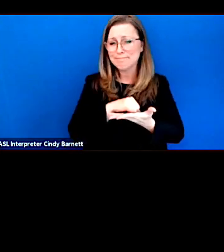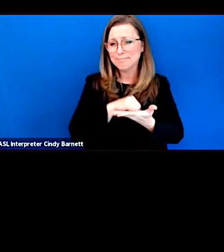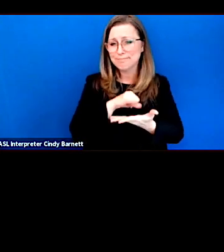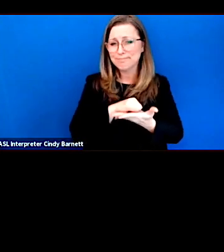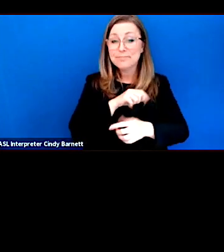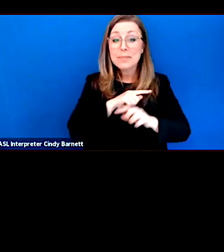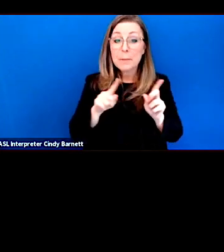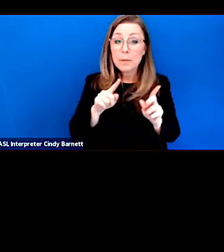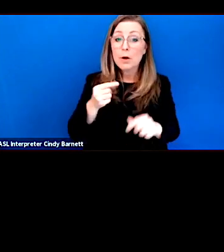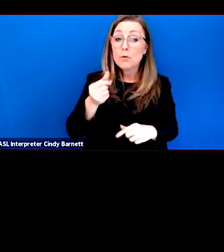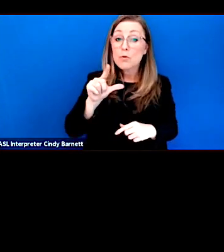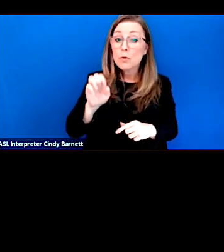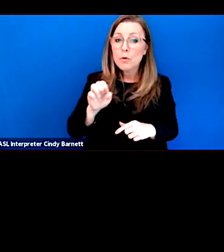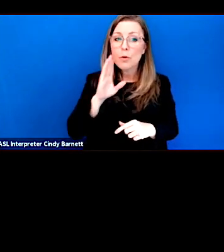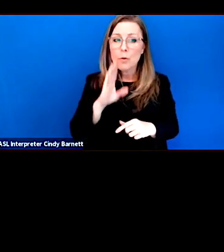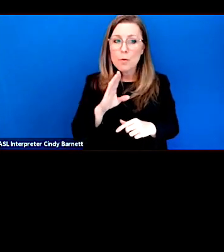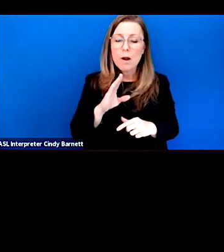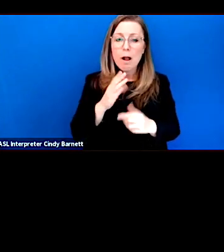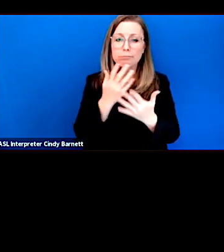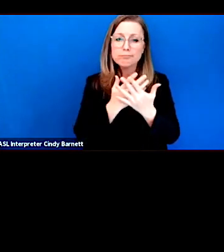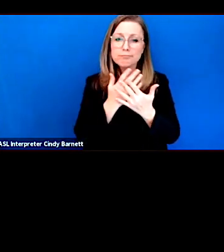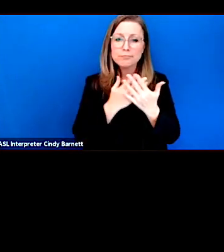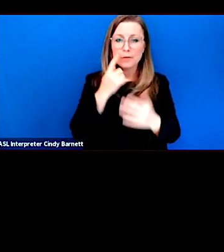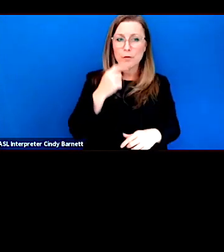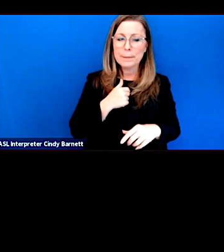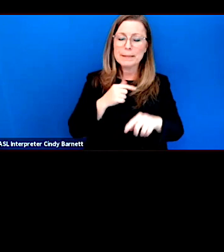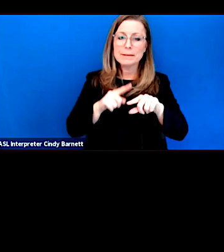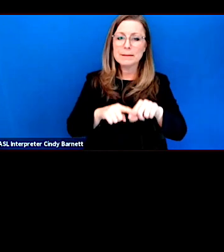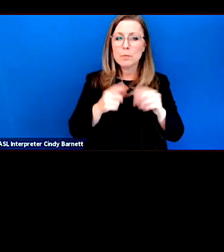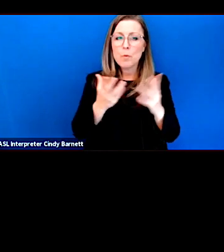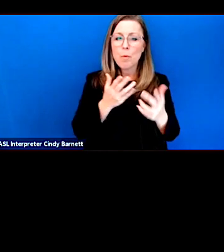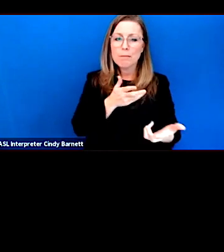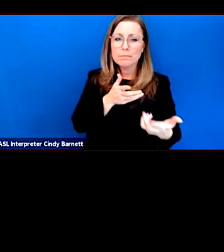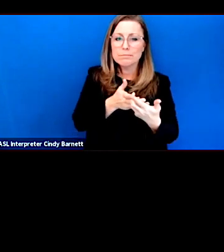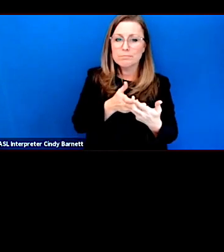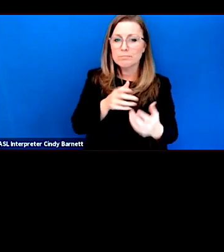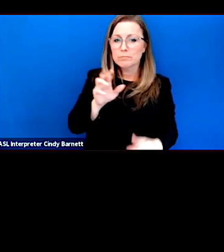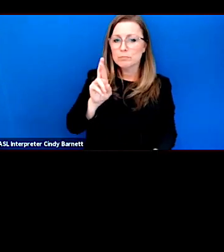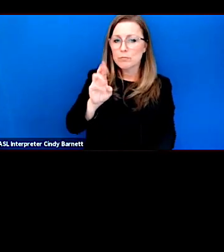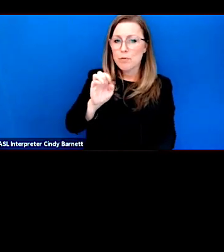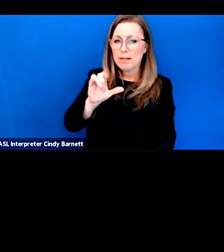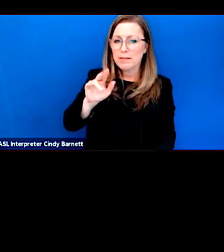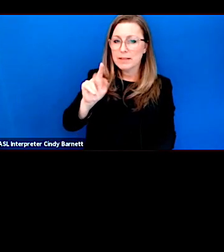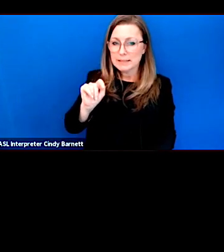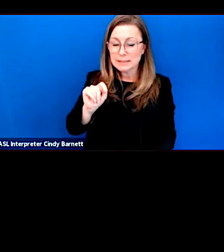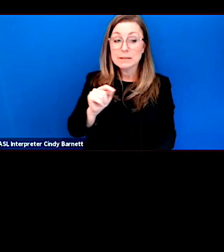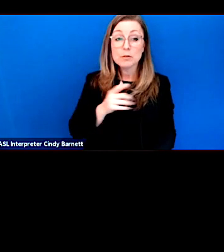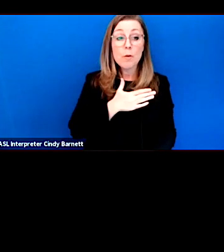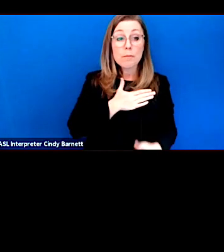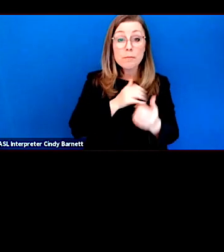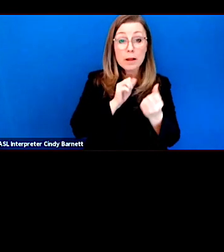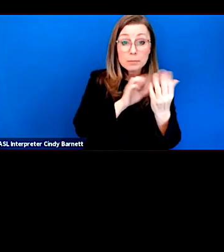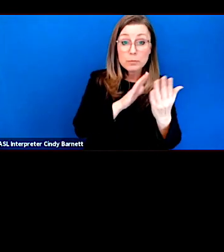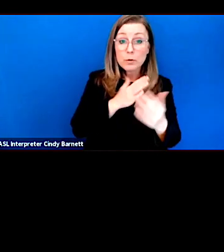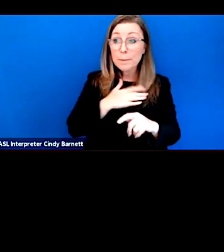And so my strategy and the strategy that my team uses to look through the search results is that I'm going to keep looking through all